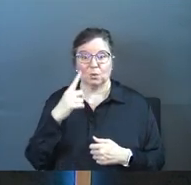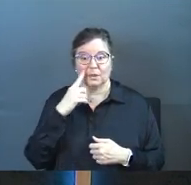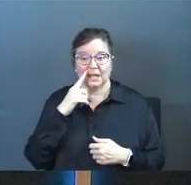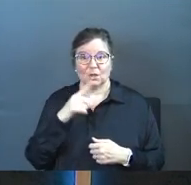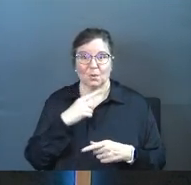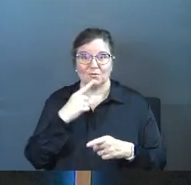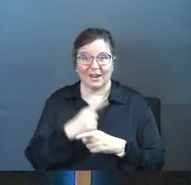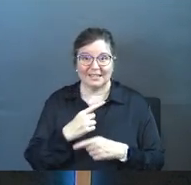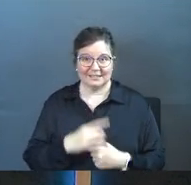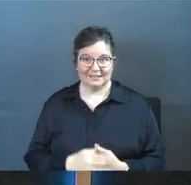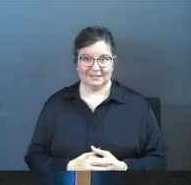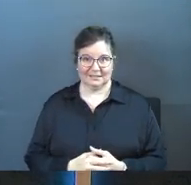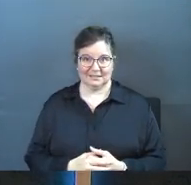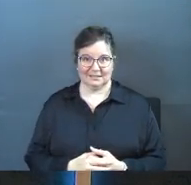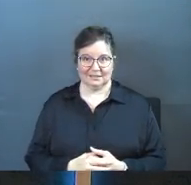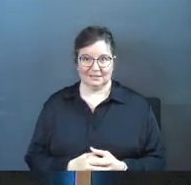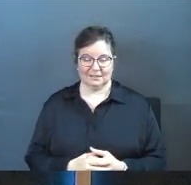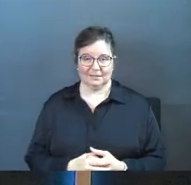think you're right.